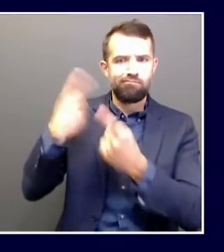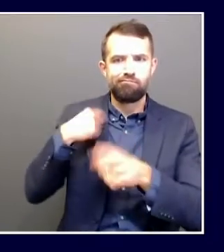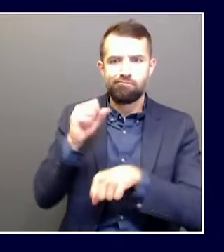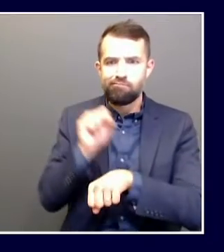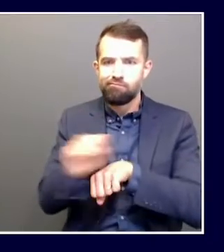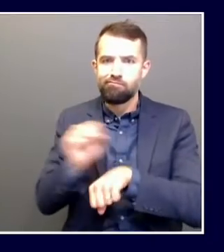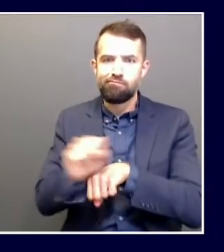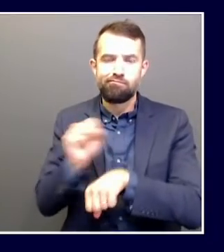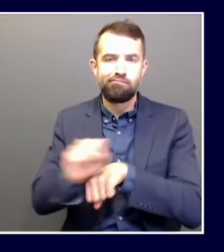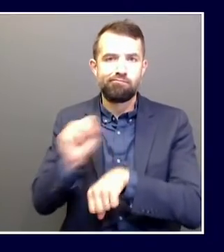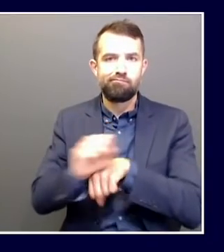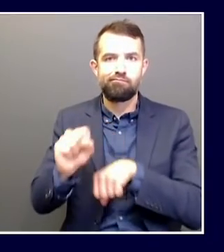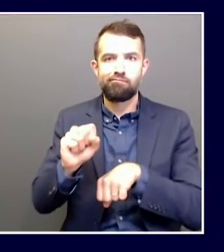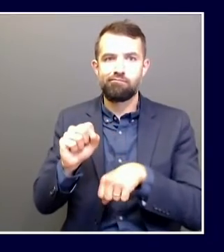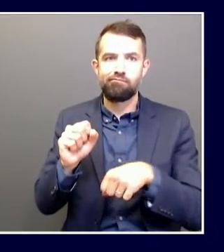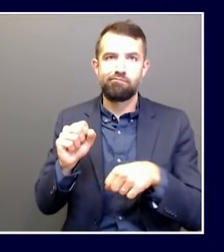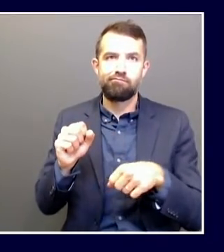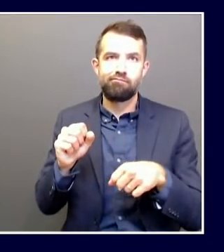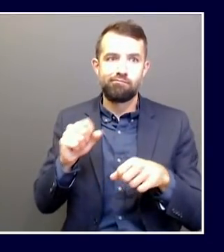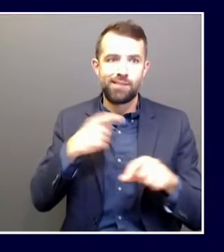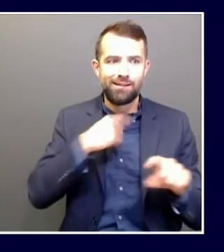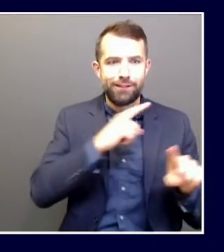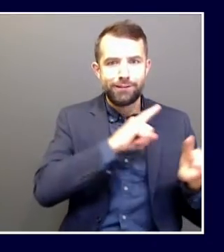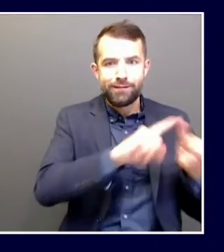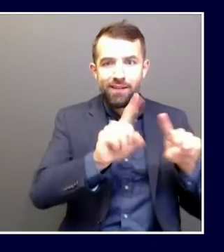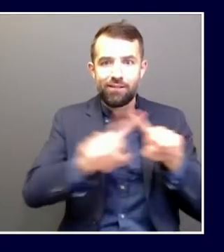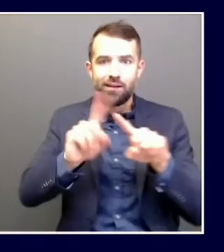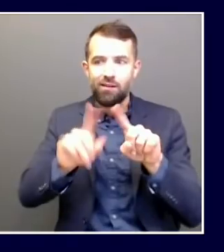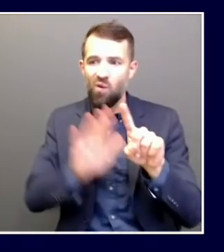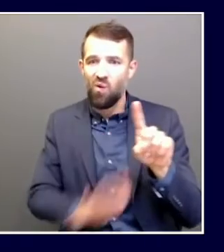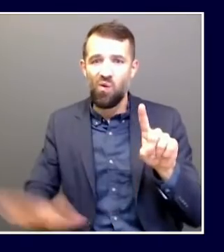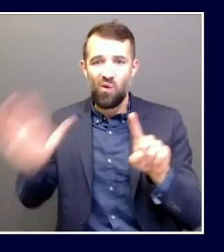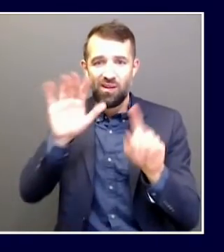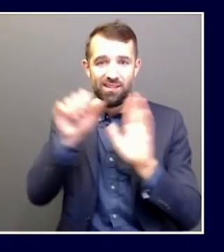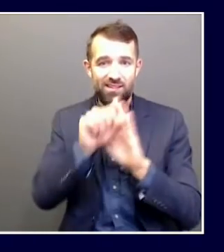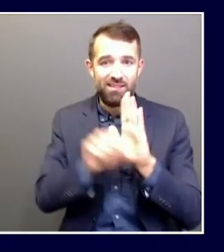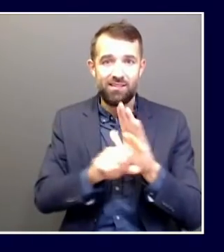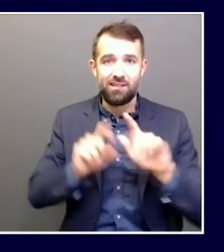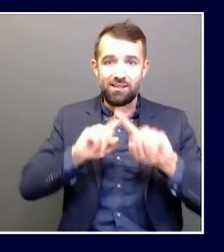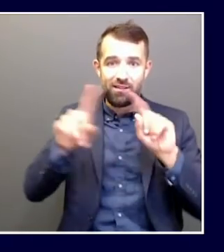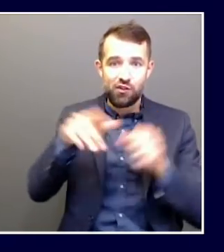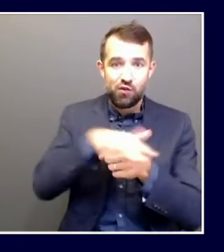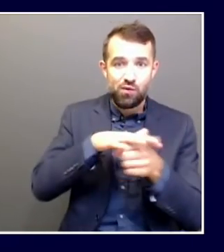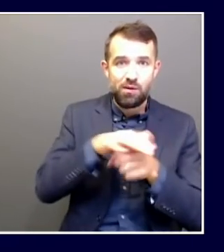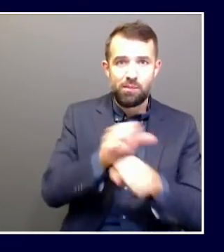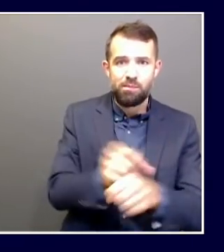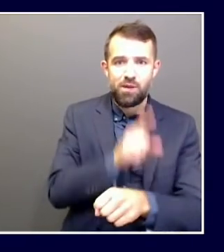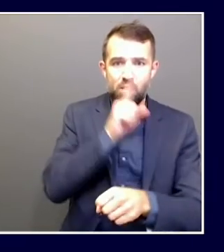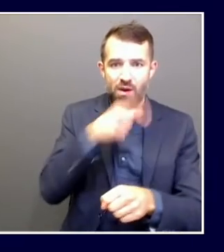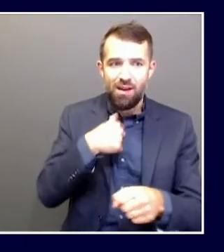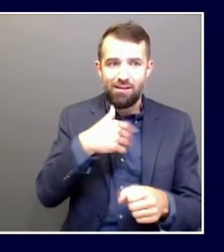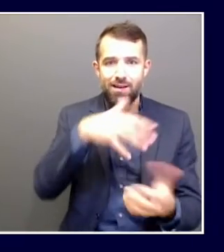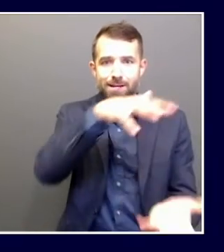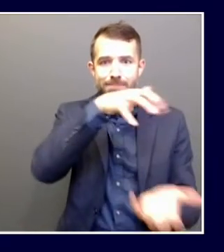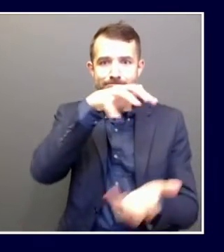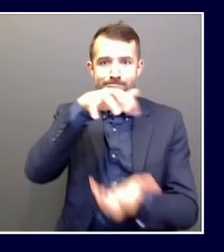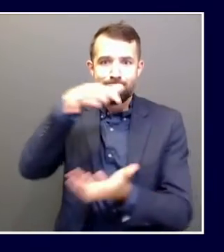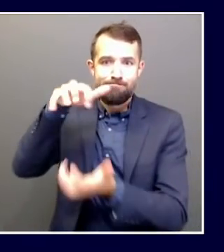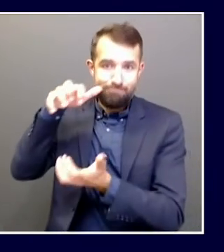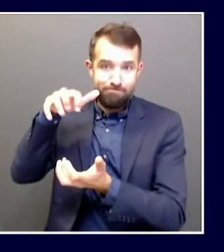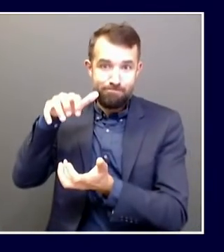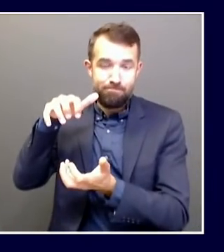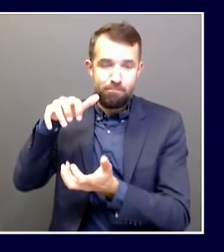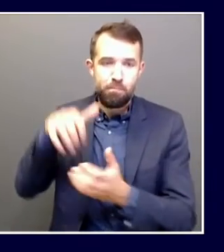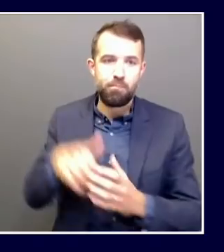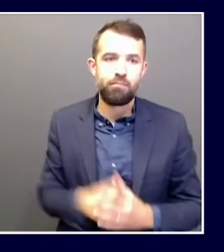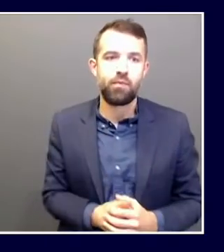our colleagues in other departments across the state to get more of those tests here in the state for use, not just